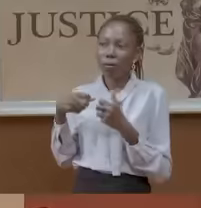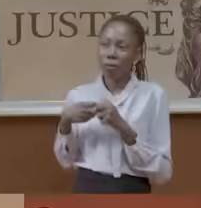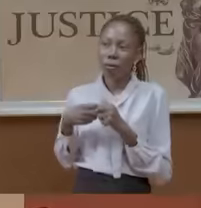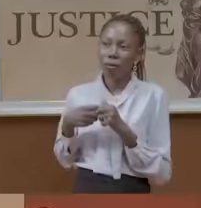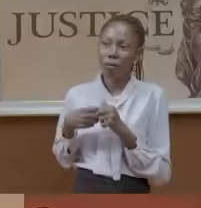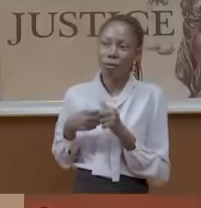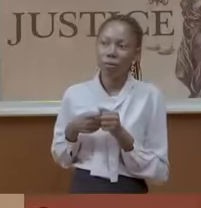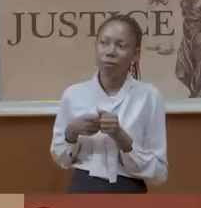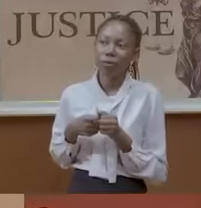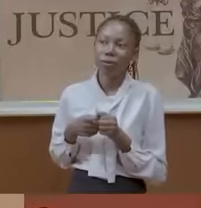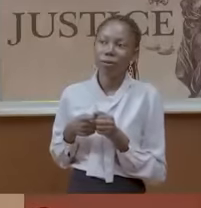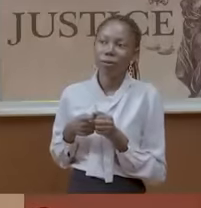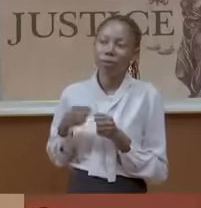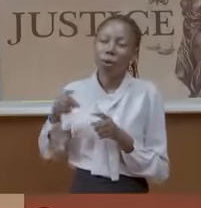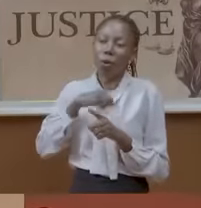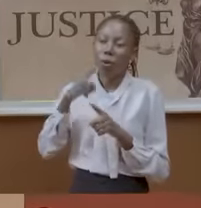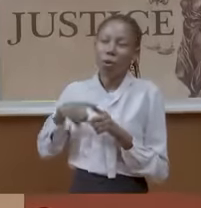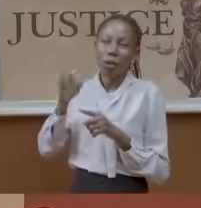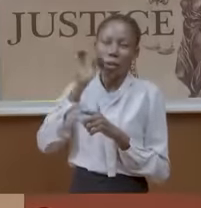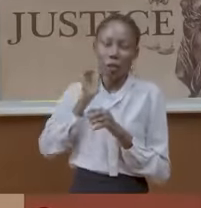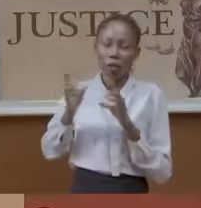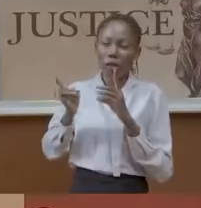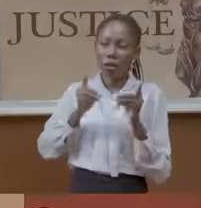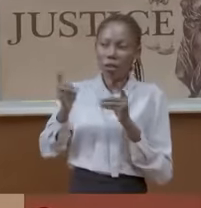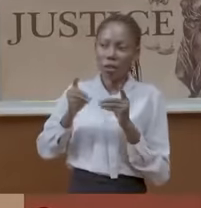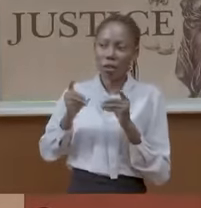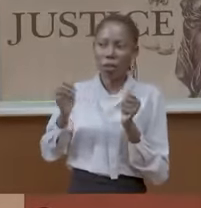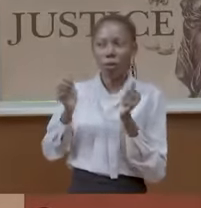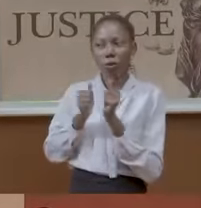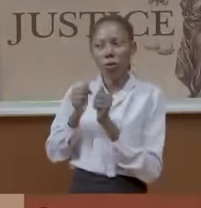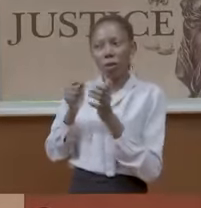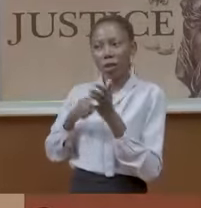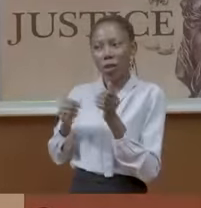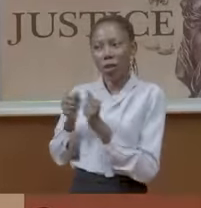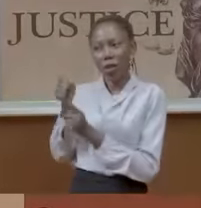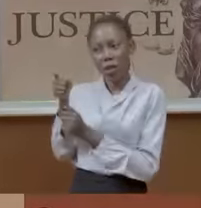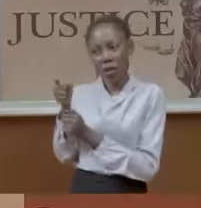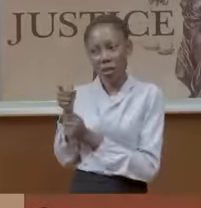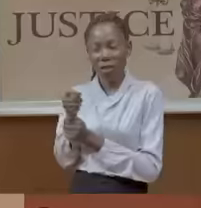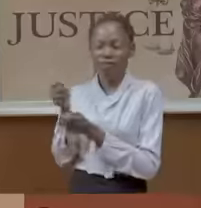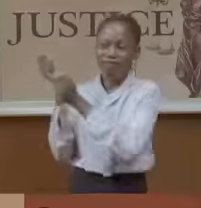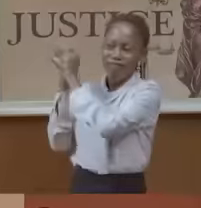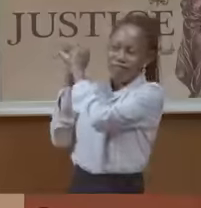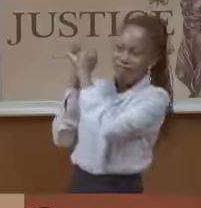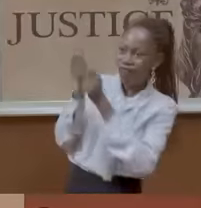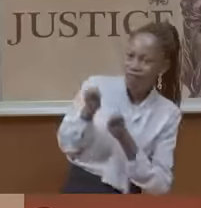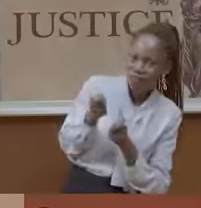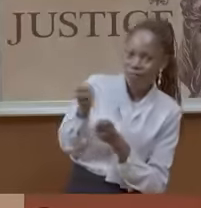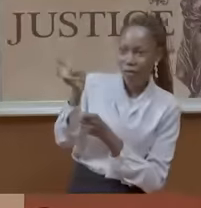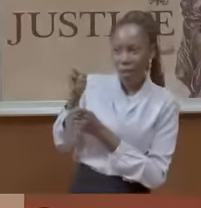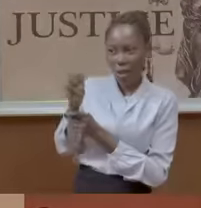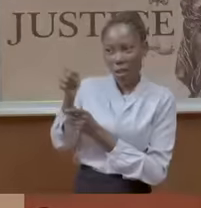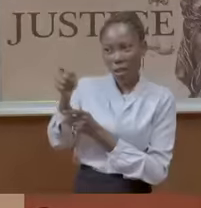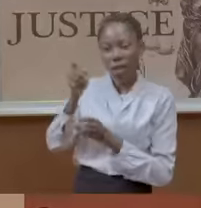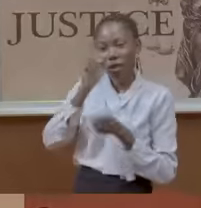she when she did what he did to me with stunning stick, with you know, she hit me and dealt with me, I